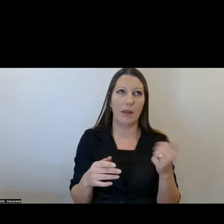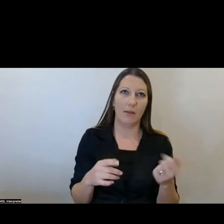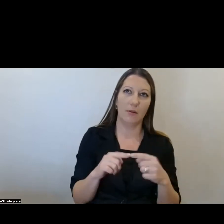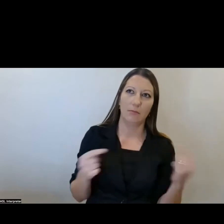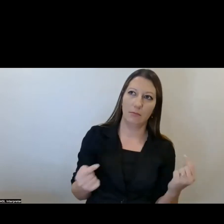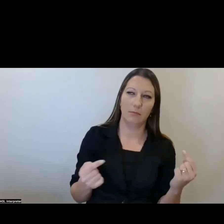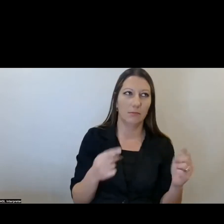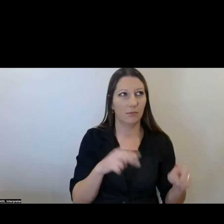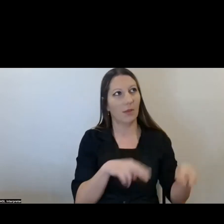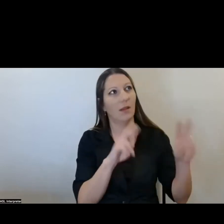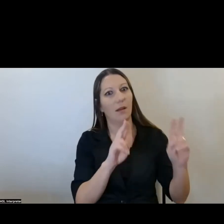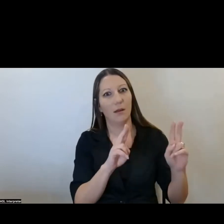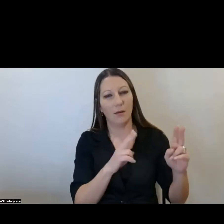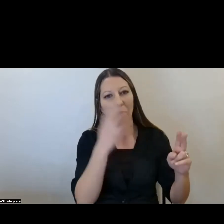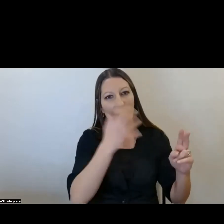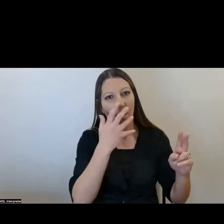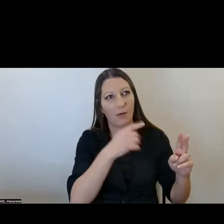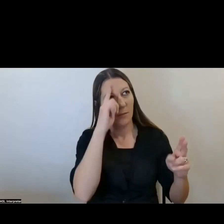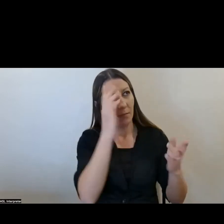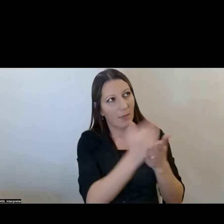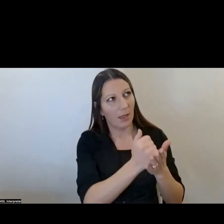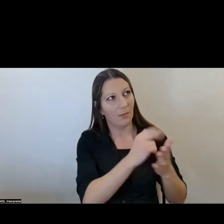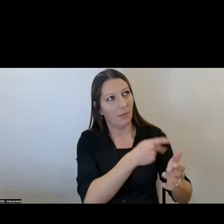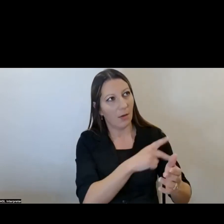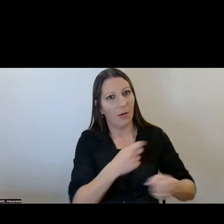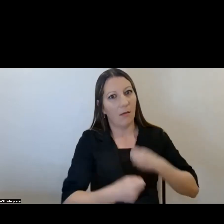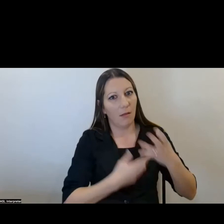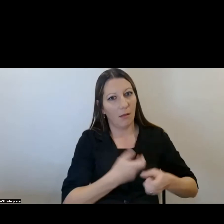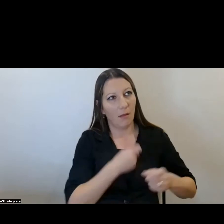So one of the projects of the book is to